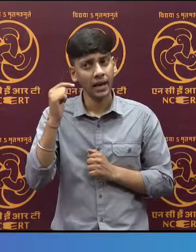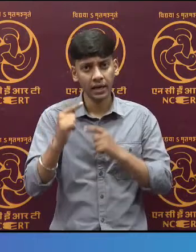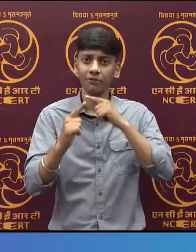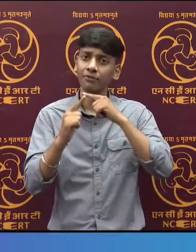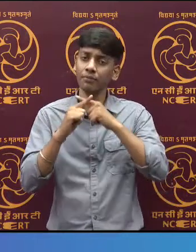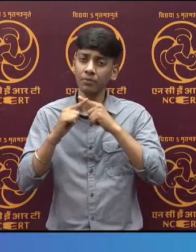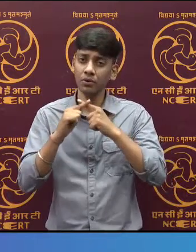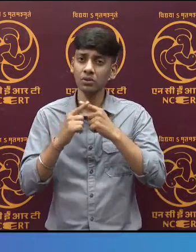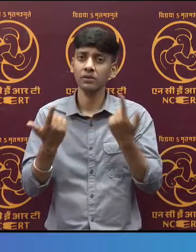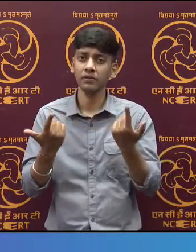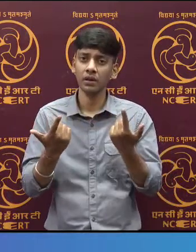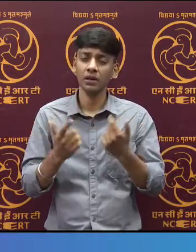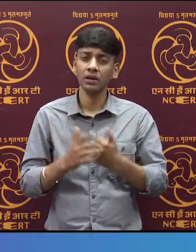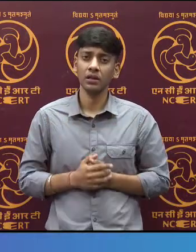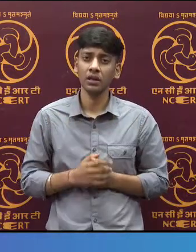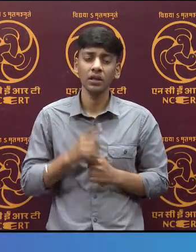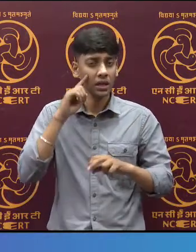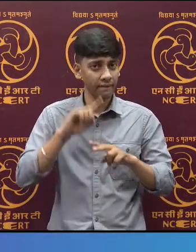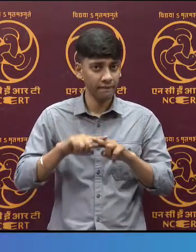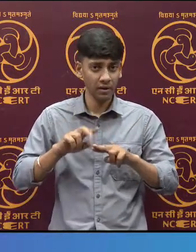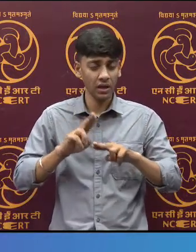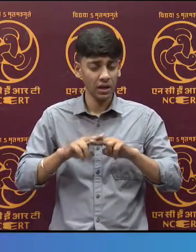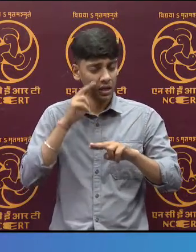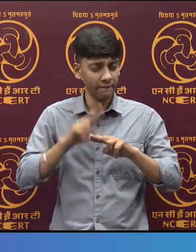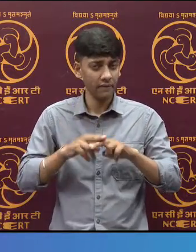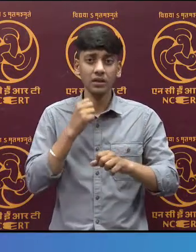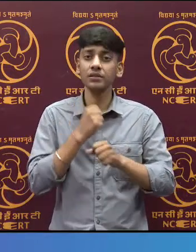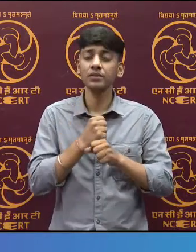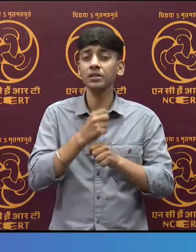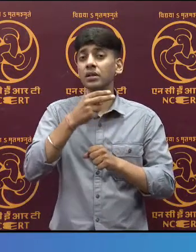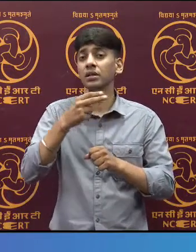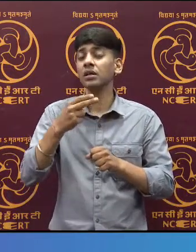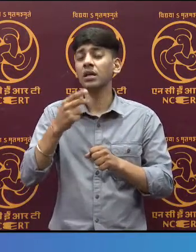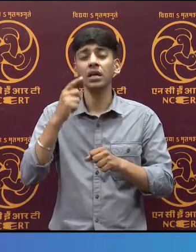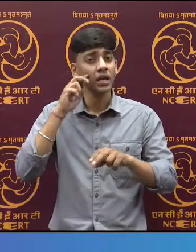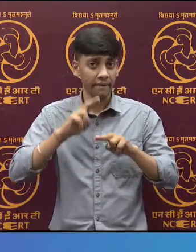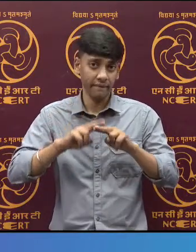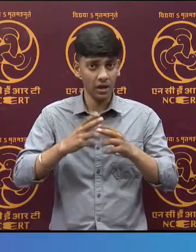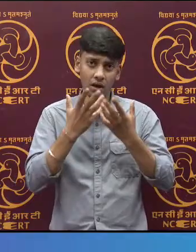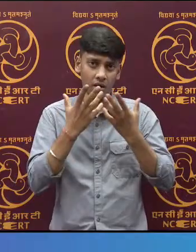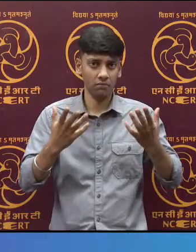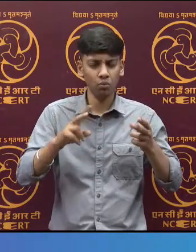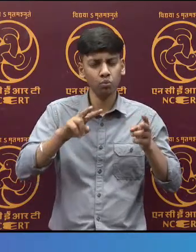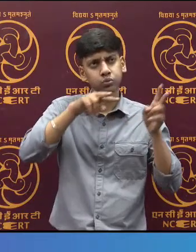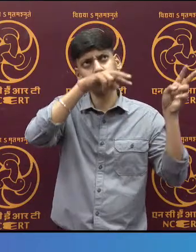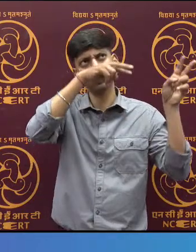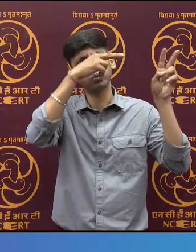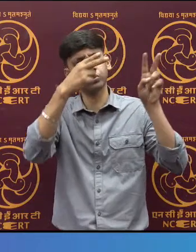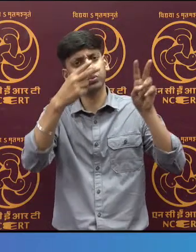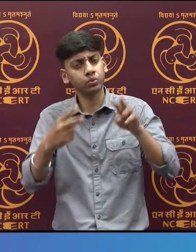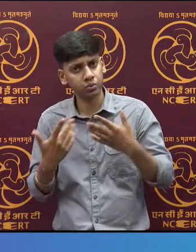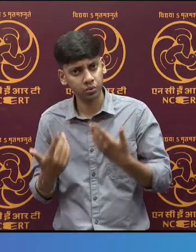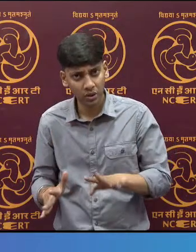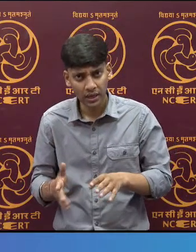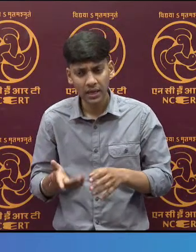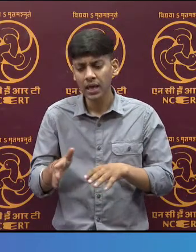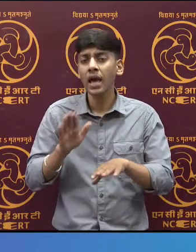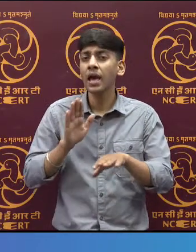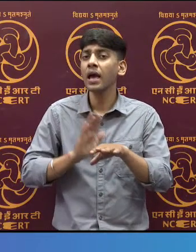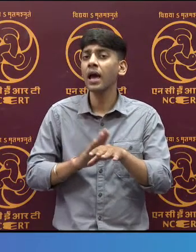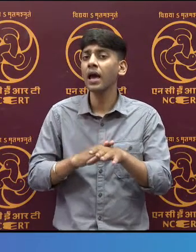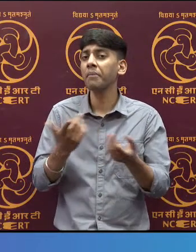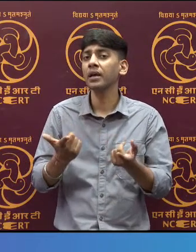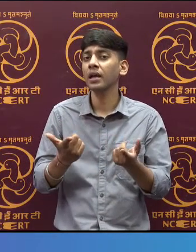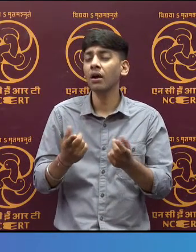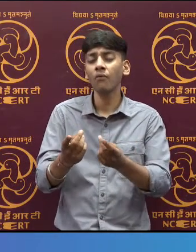G, what is G? G is the acceleration due to gravity. So if the object is falling freely, Okay. it is experiencing